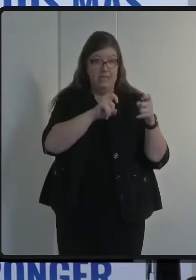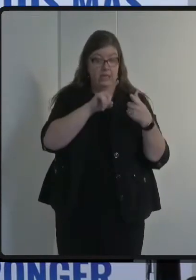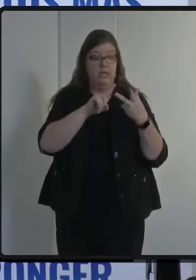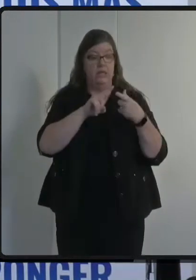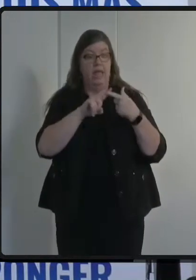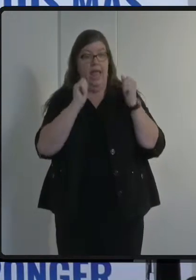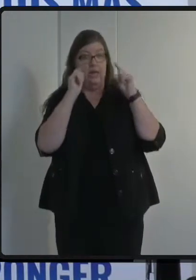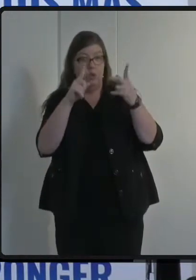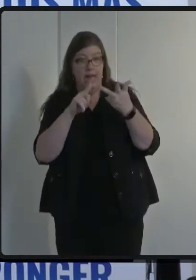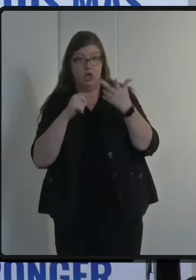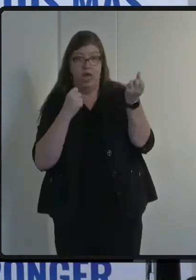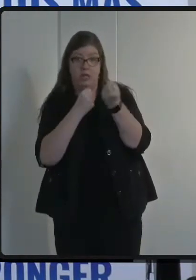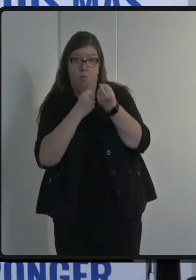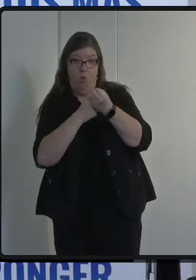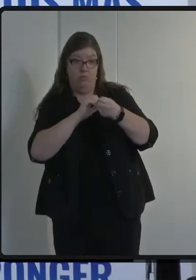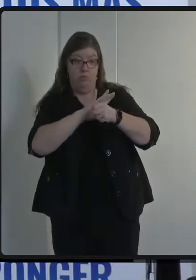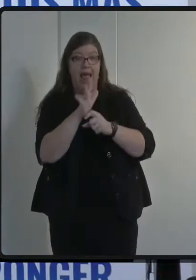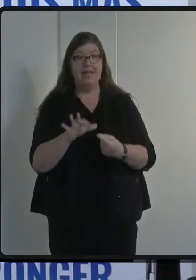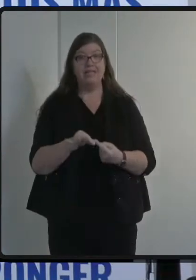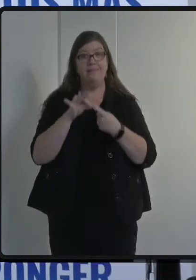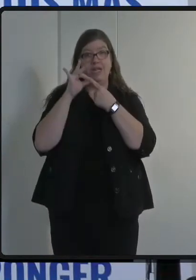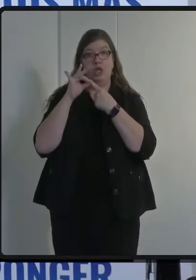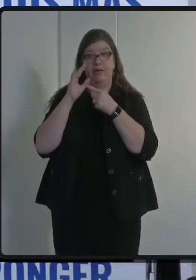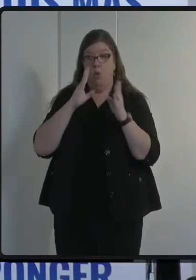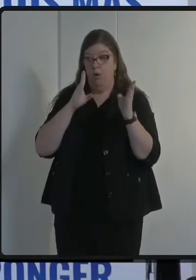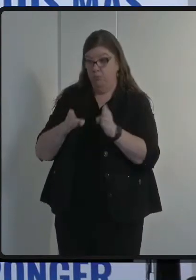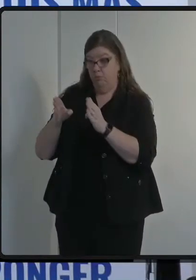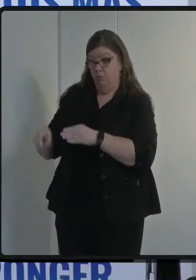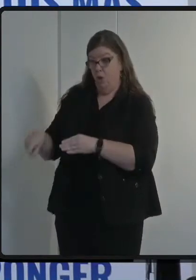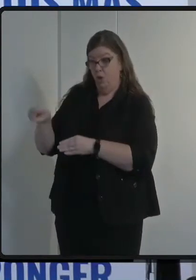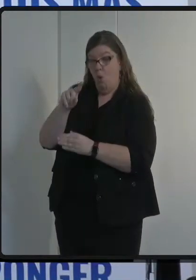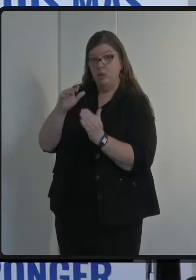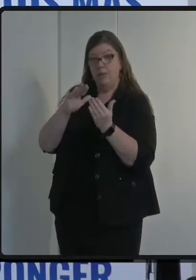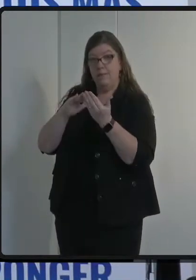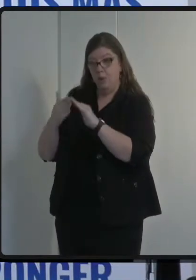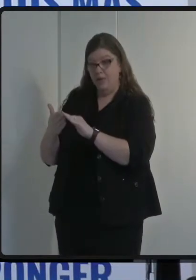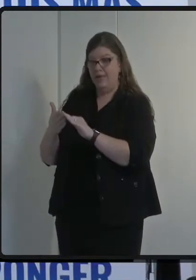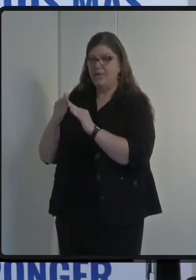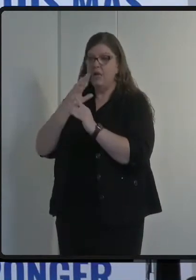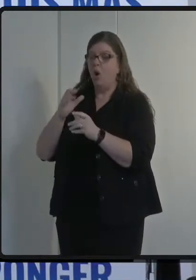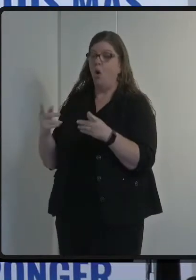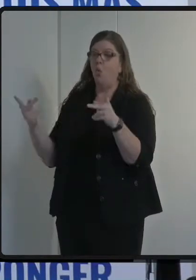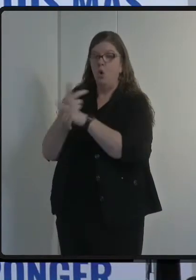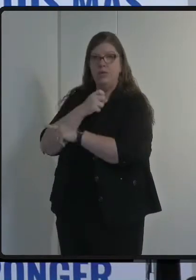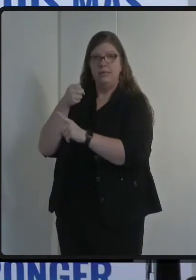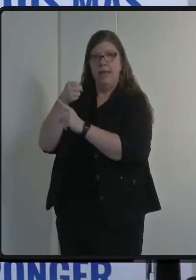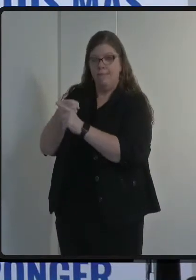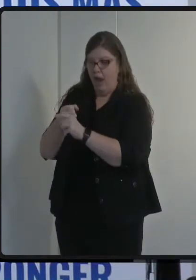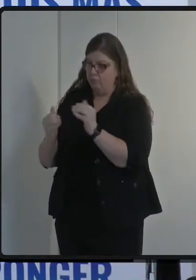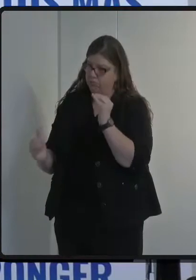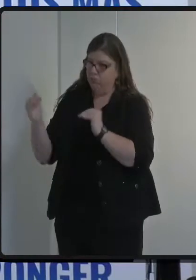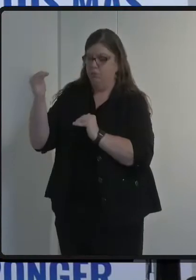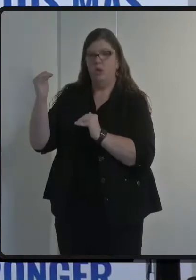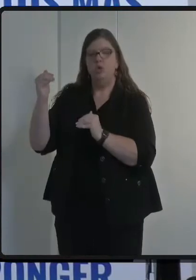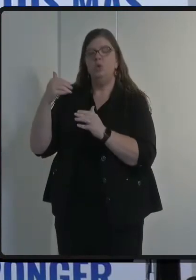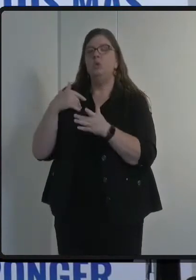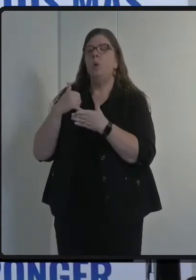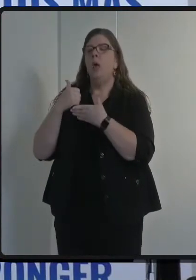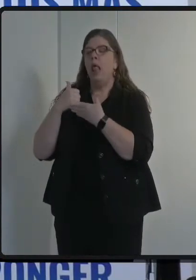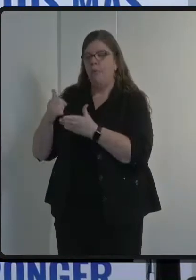supports, particularly for individuals in communities that are disproportionately impacted to help reduce the transmission